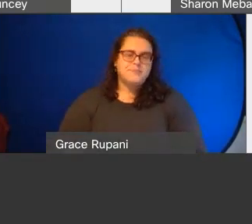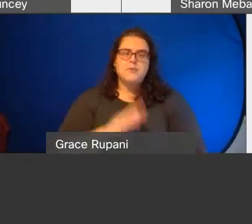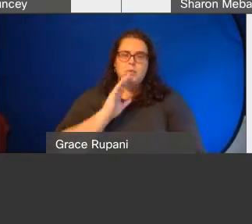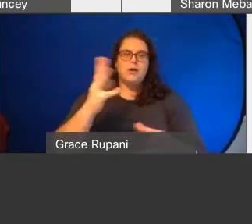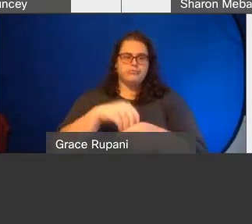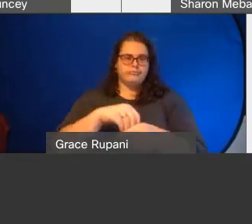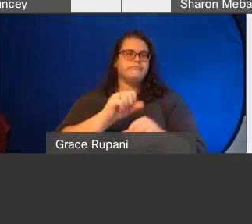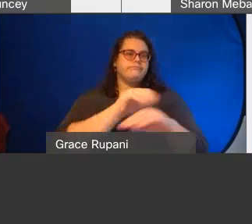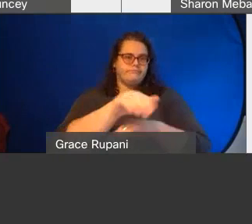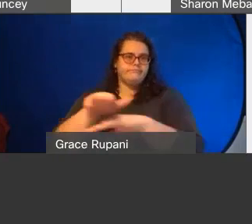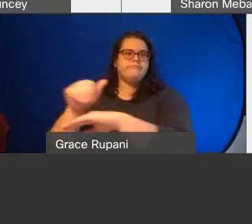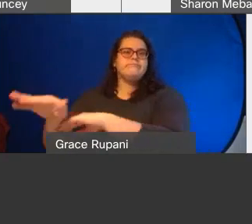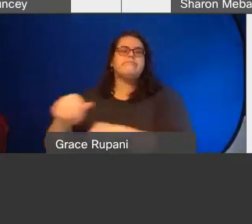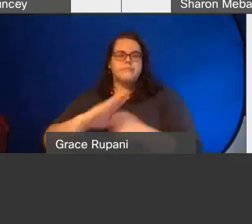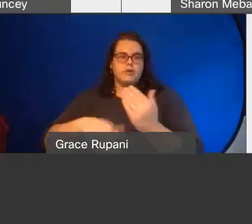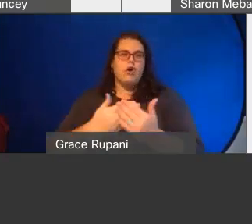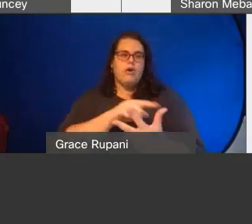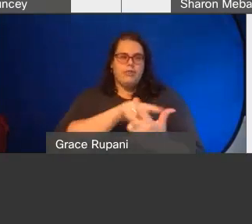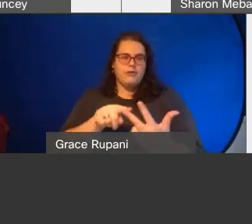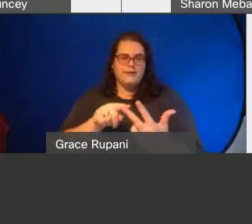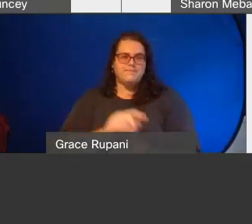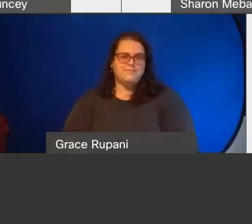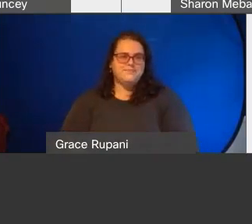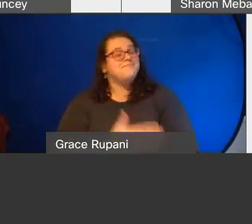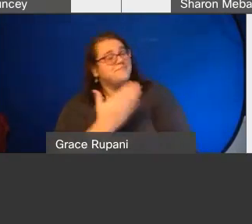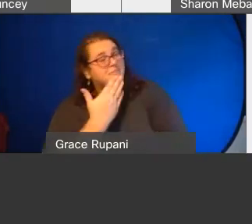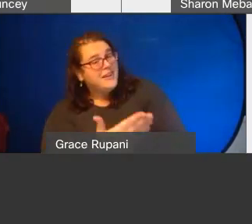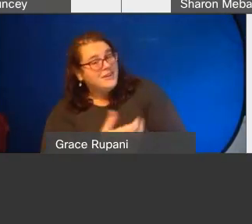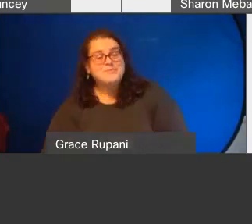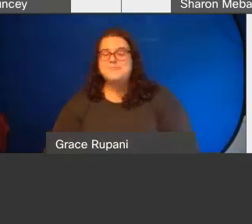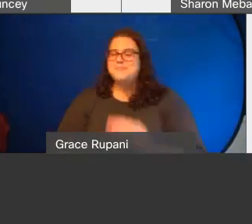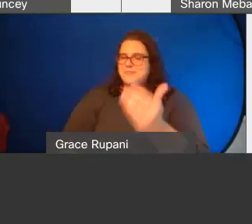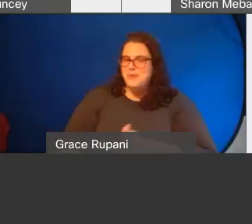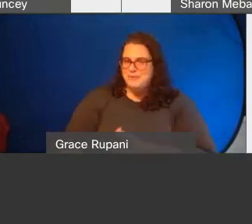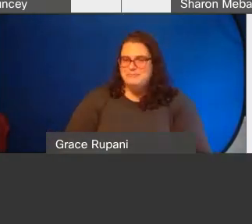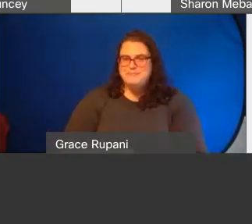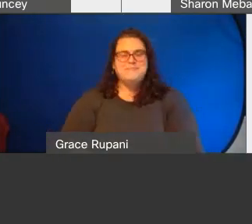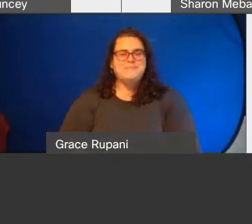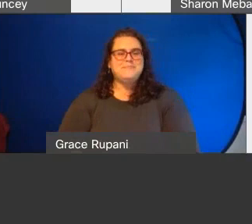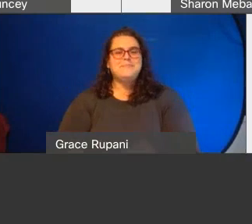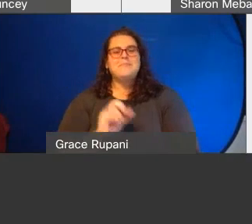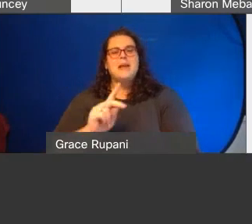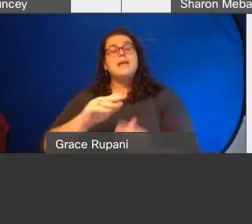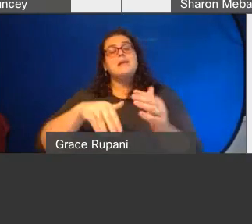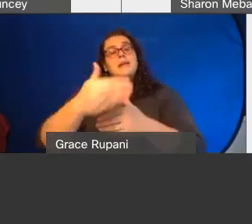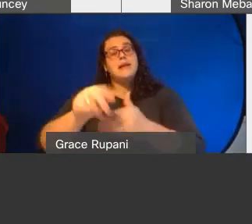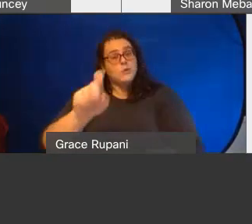okay, thanks. You're welcome. All right, next question.